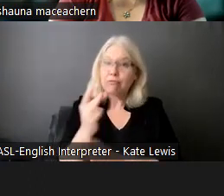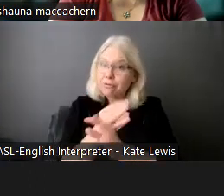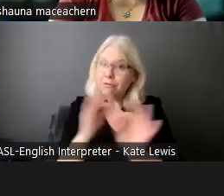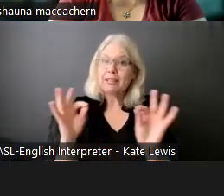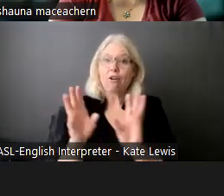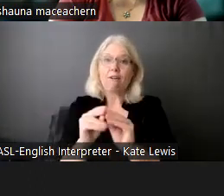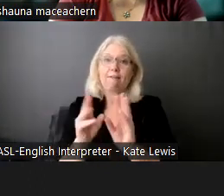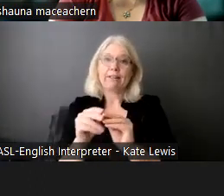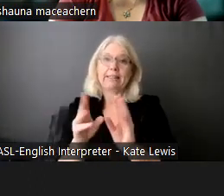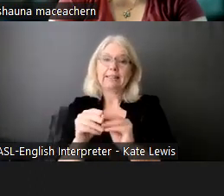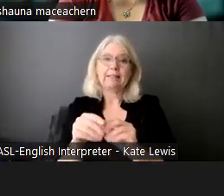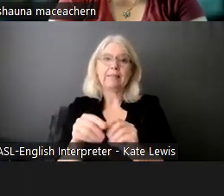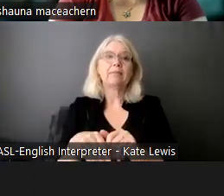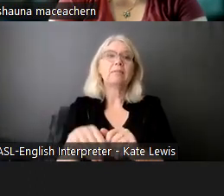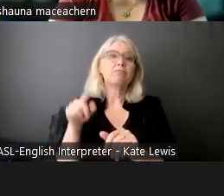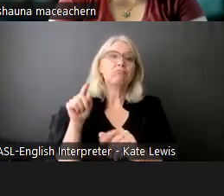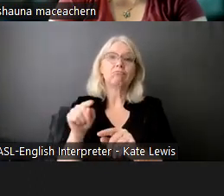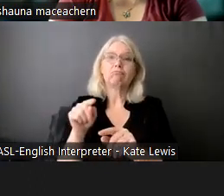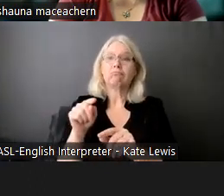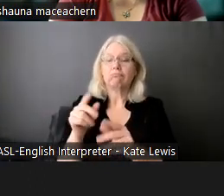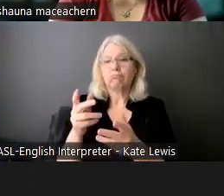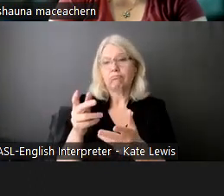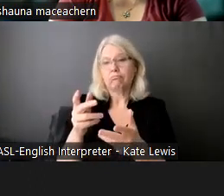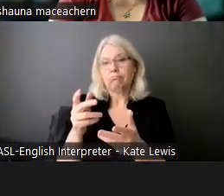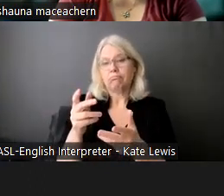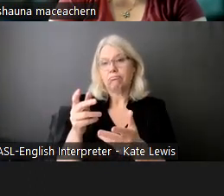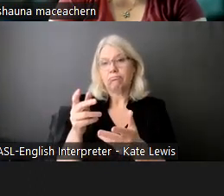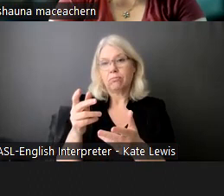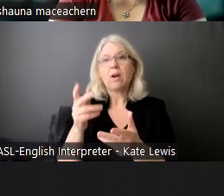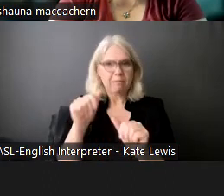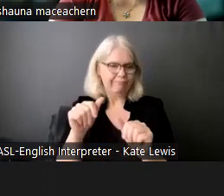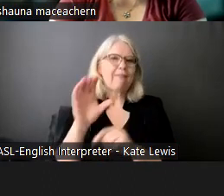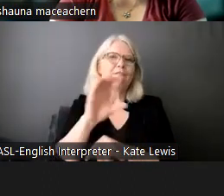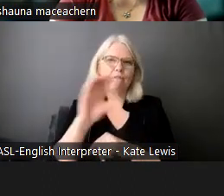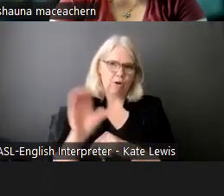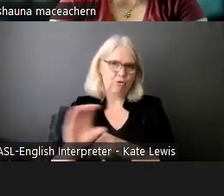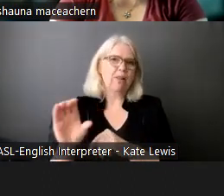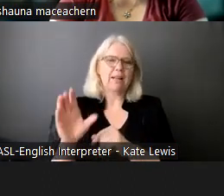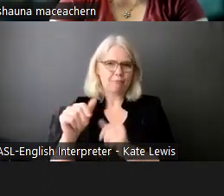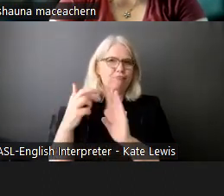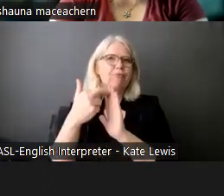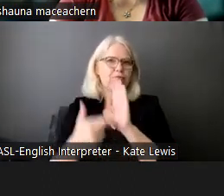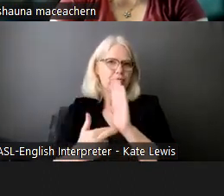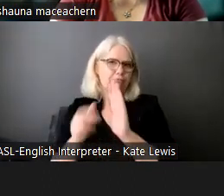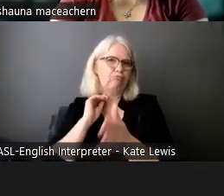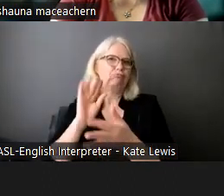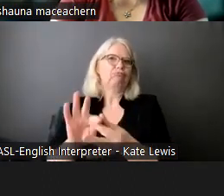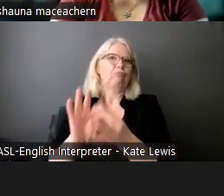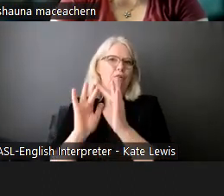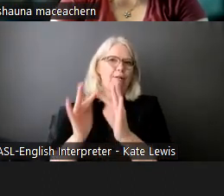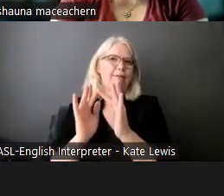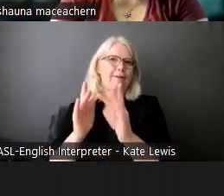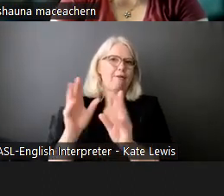conference. Once again, will be available virtually. So you can register through the link that we've got